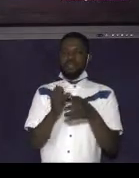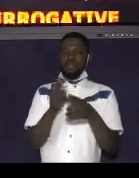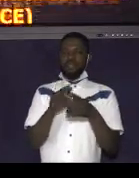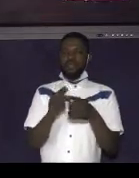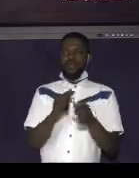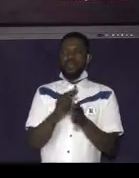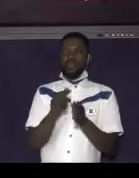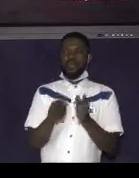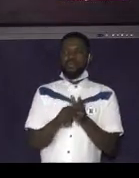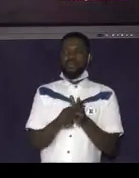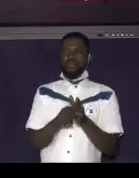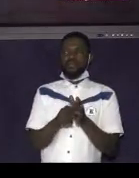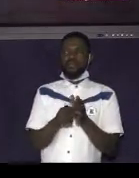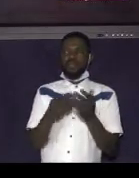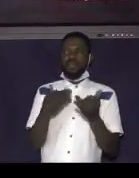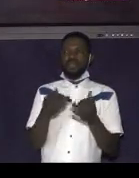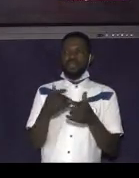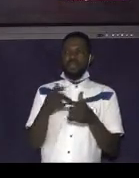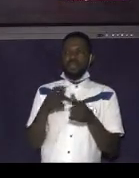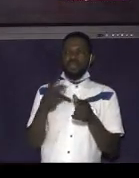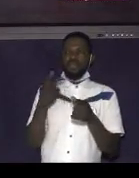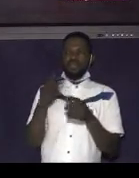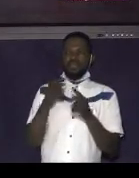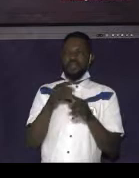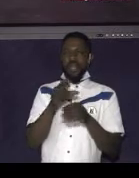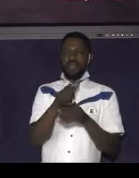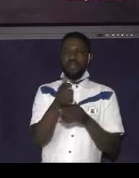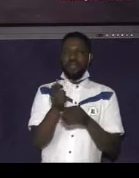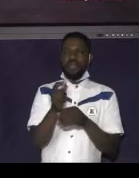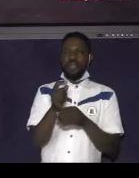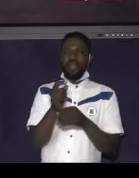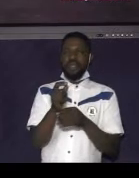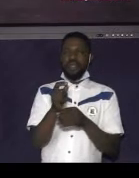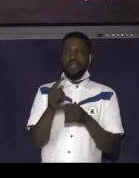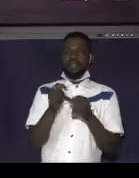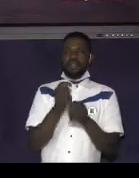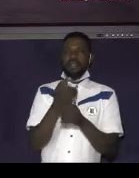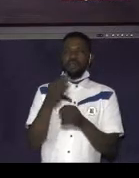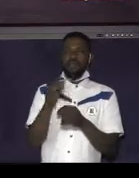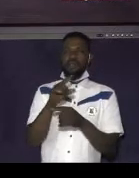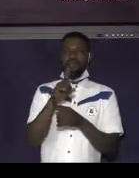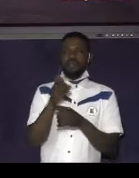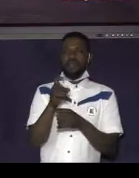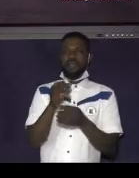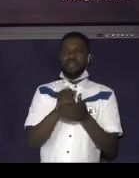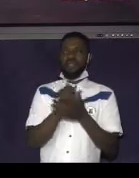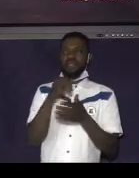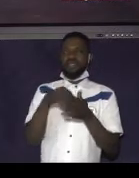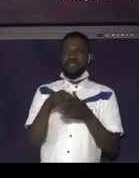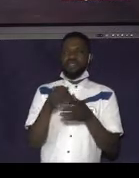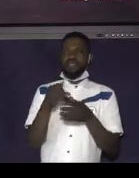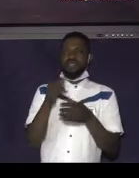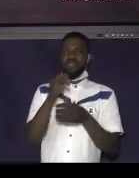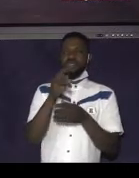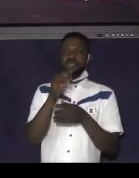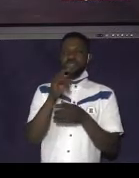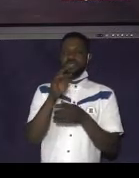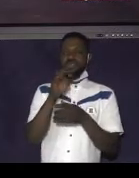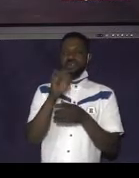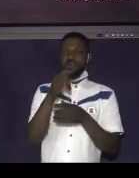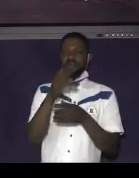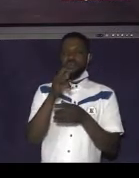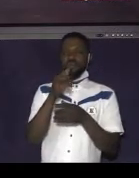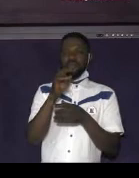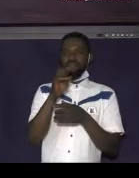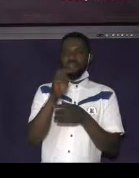negative. Now let's look at another type of sentence. That is interrogative sentence, also known